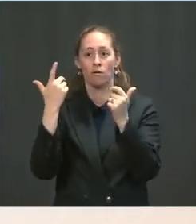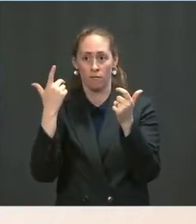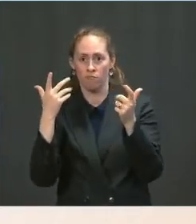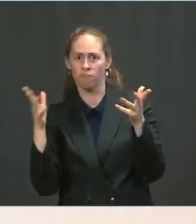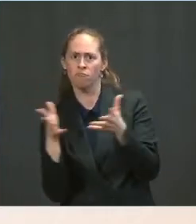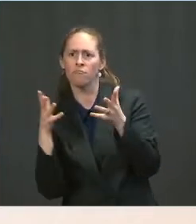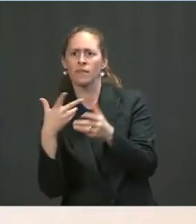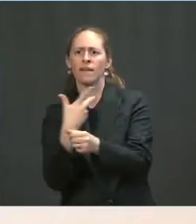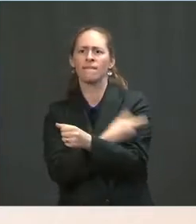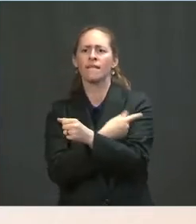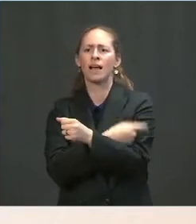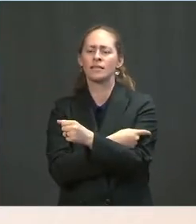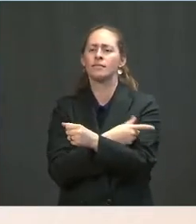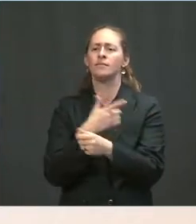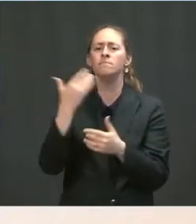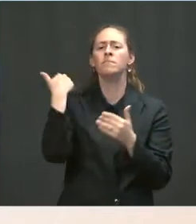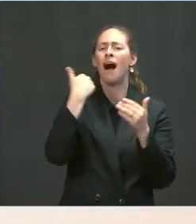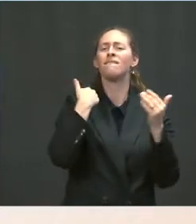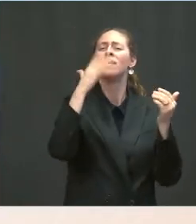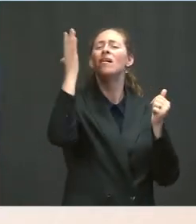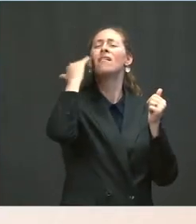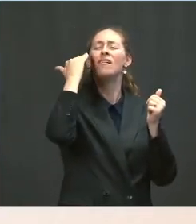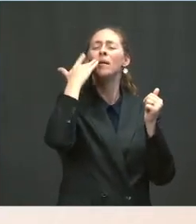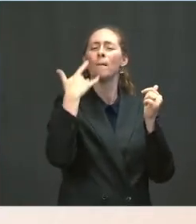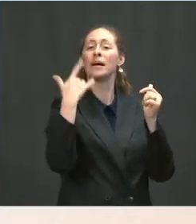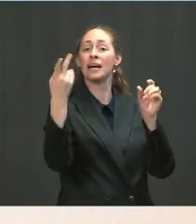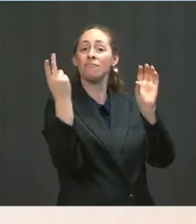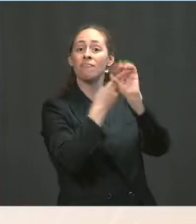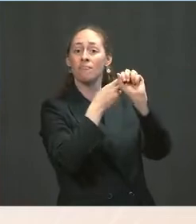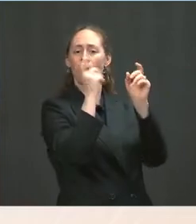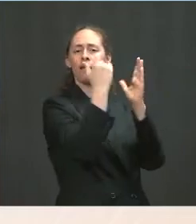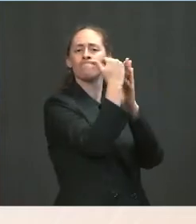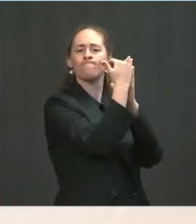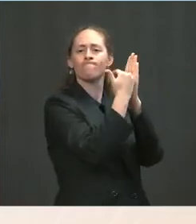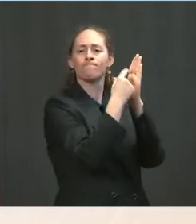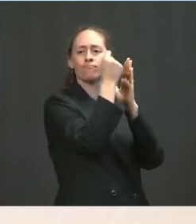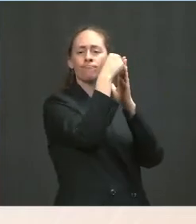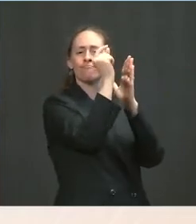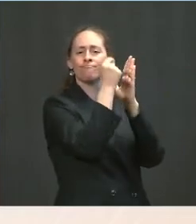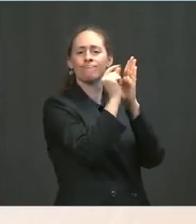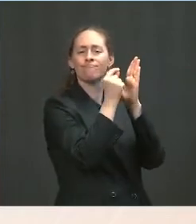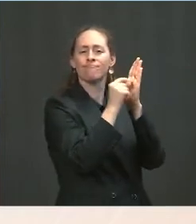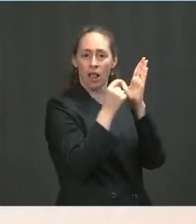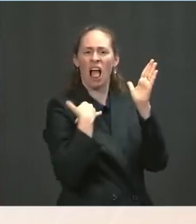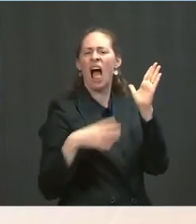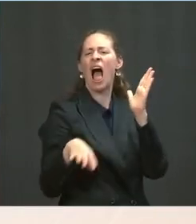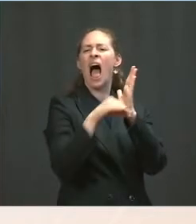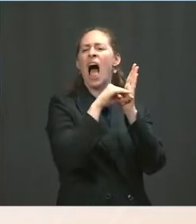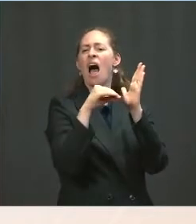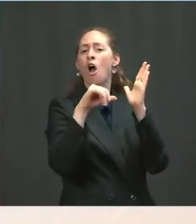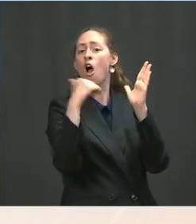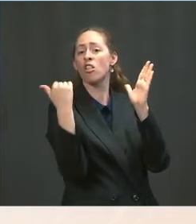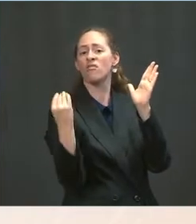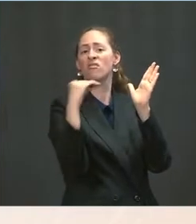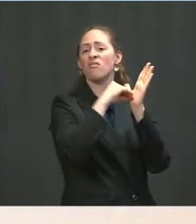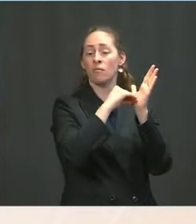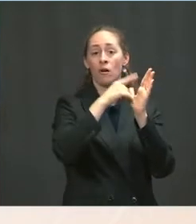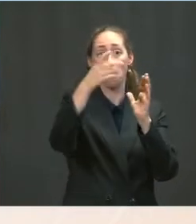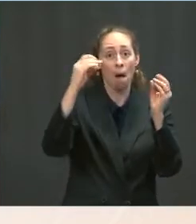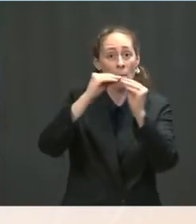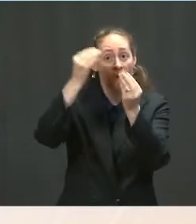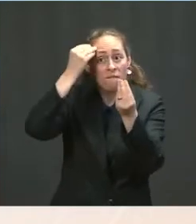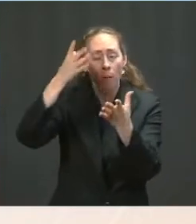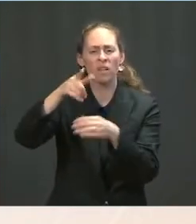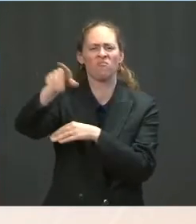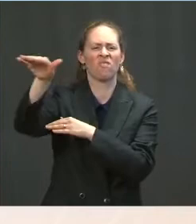vaccinations for our armed forces. Anything else, I refer you to the DoD. For both civilian and military service members?